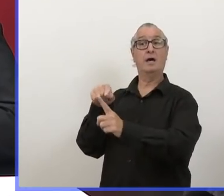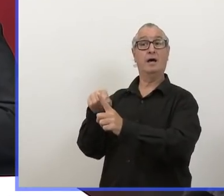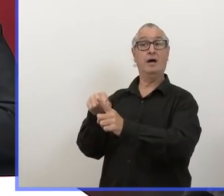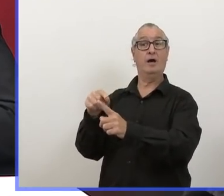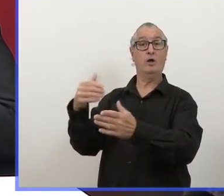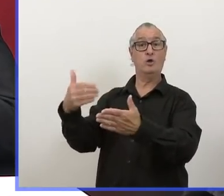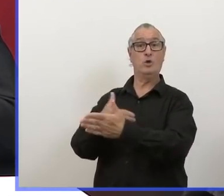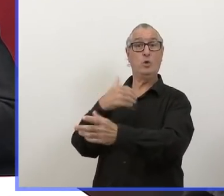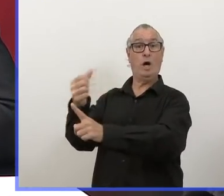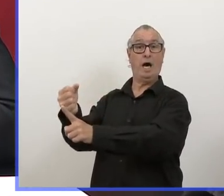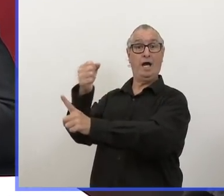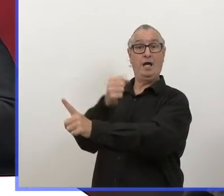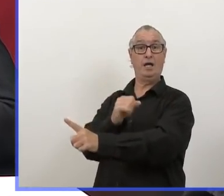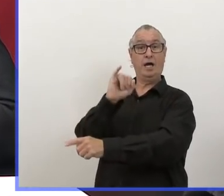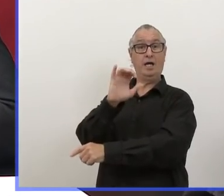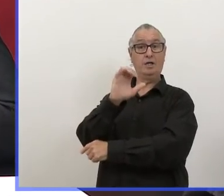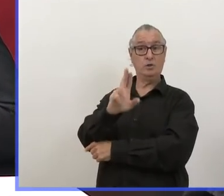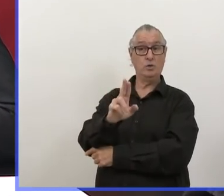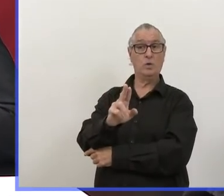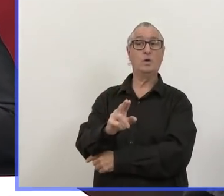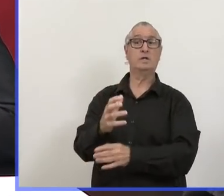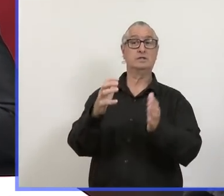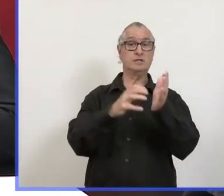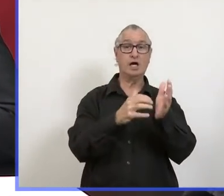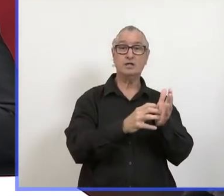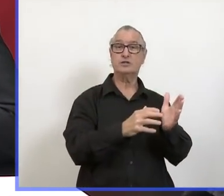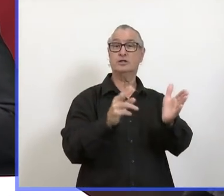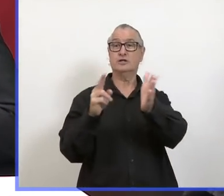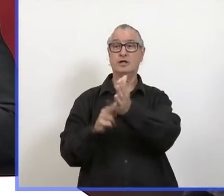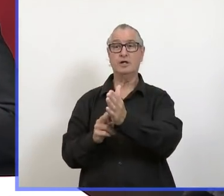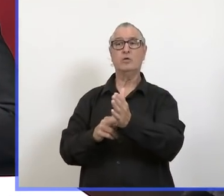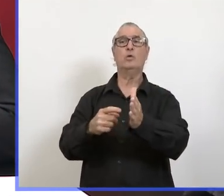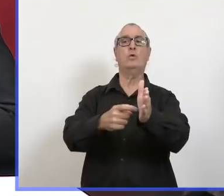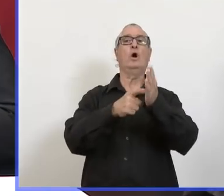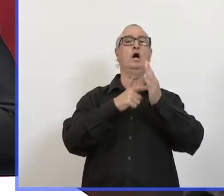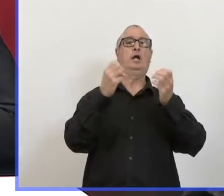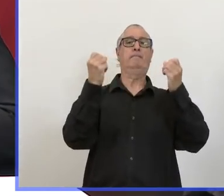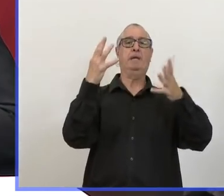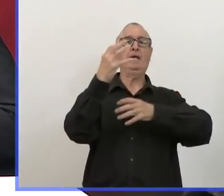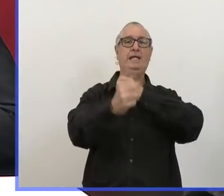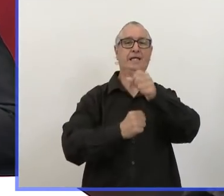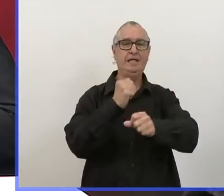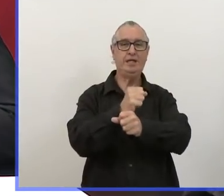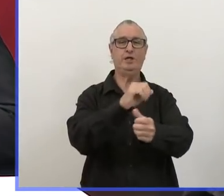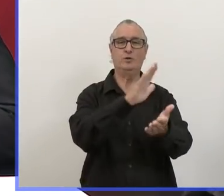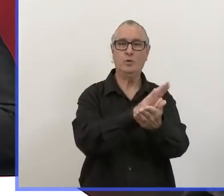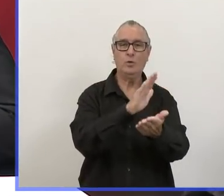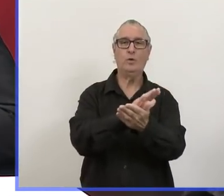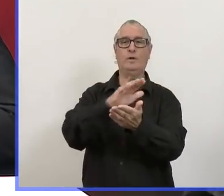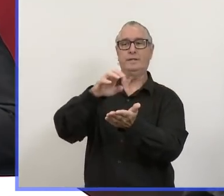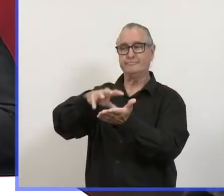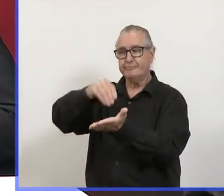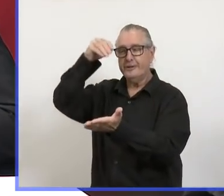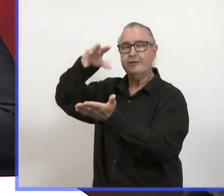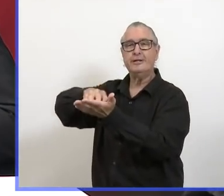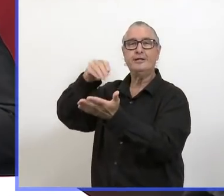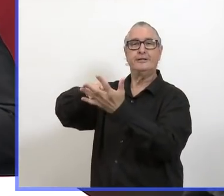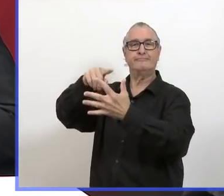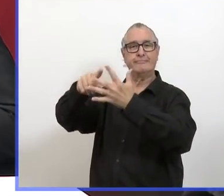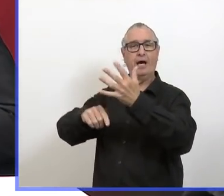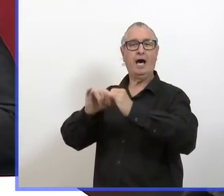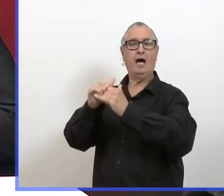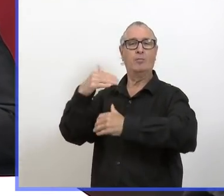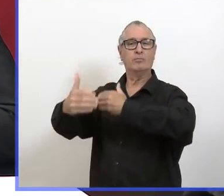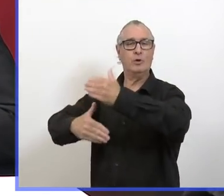takes many years because it involves education. It involves many years of education and some experience. So right now, you know, there is a lot of work being